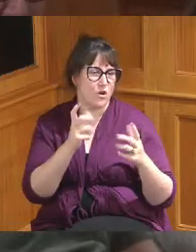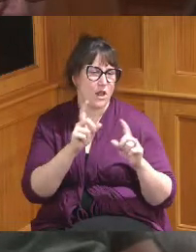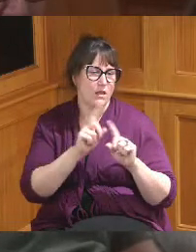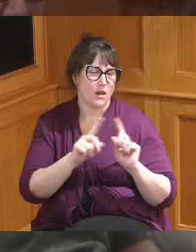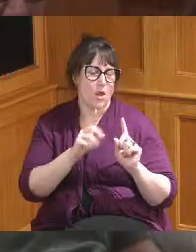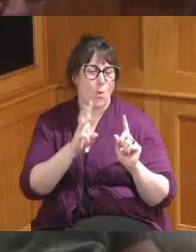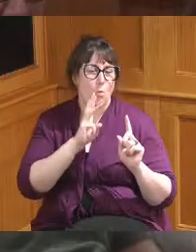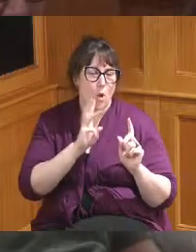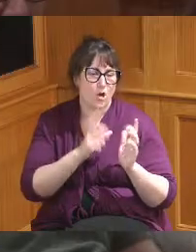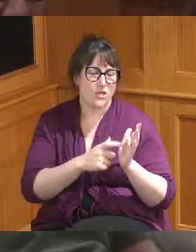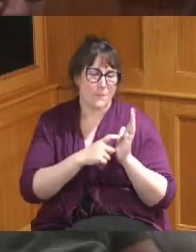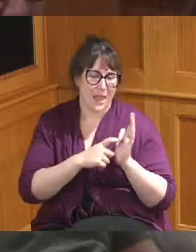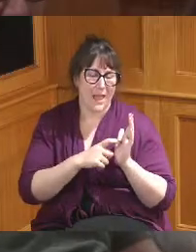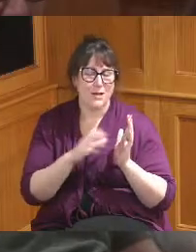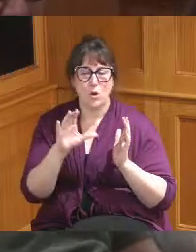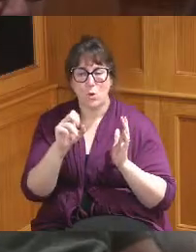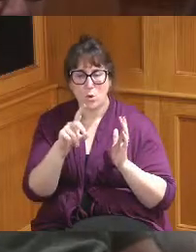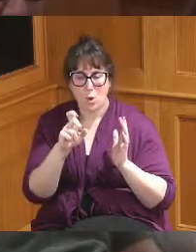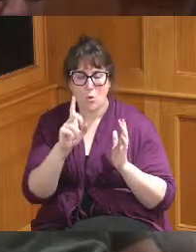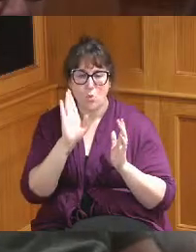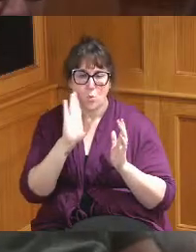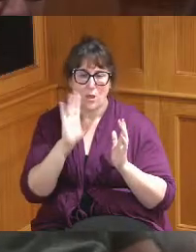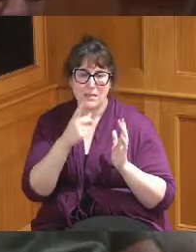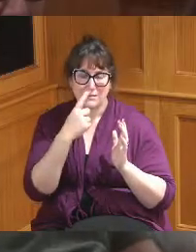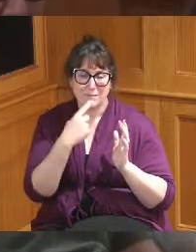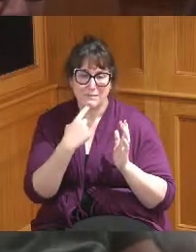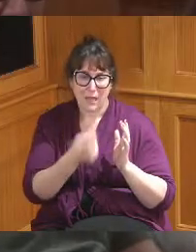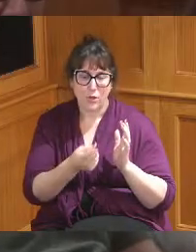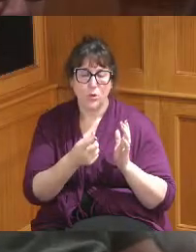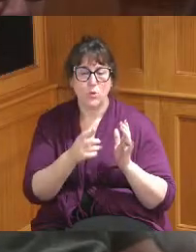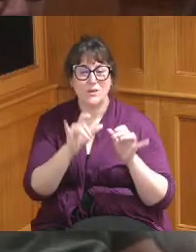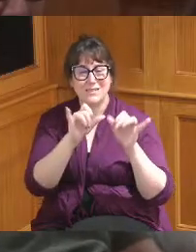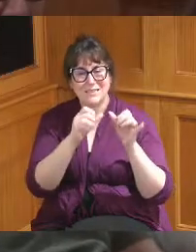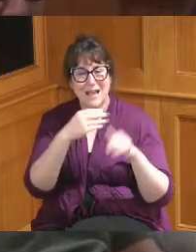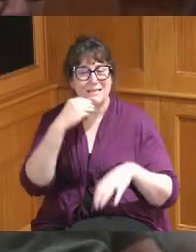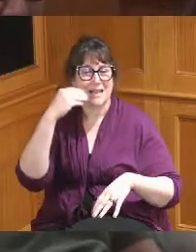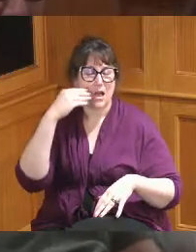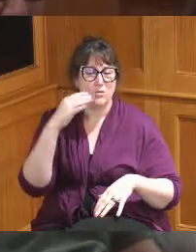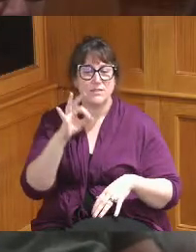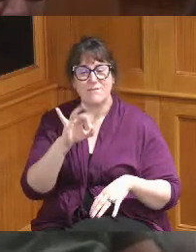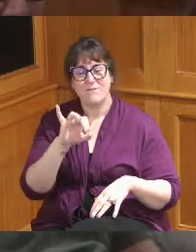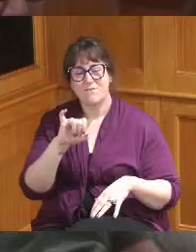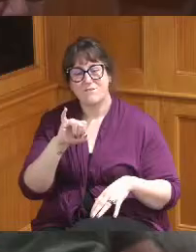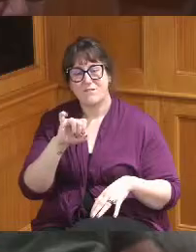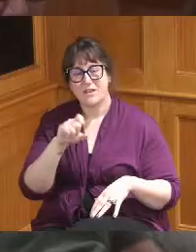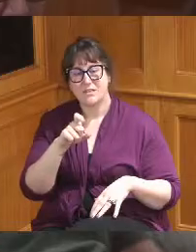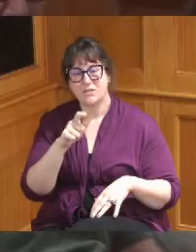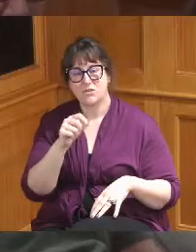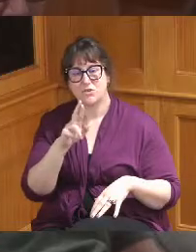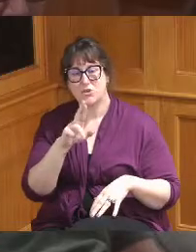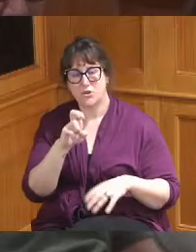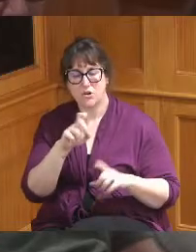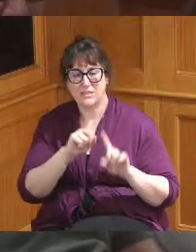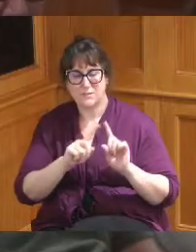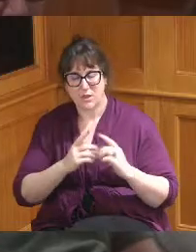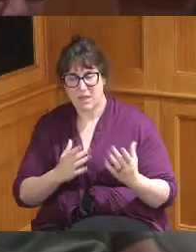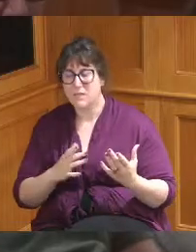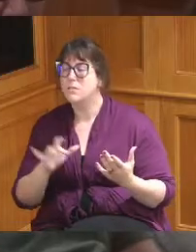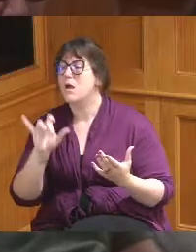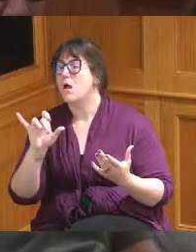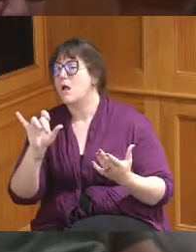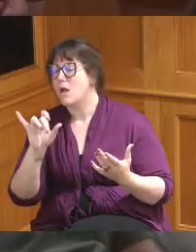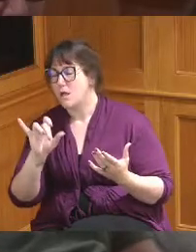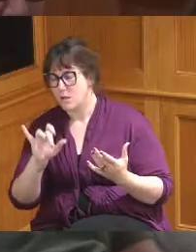demand is. So there's code that'll tell you this size house with this many fixtures. Okay, so the size house. Yeah. Okay. Okay.